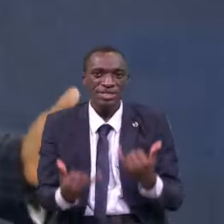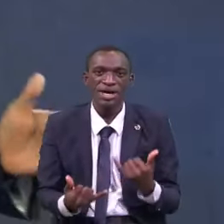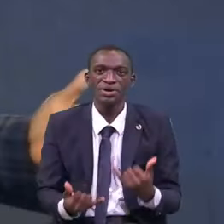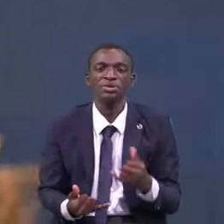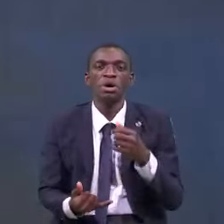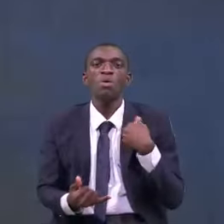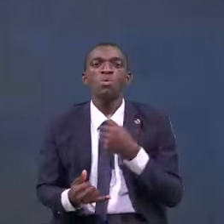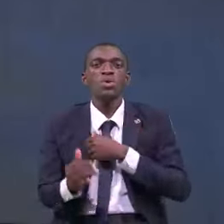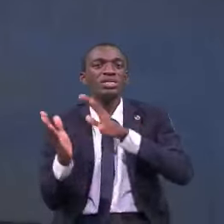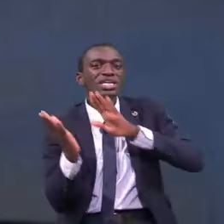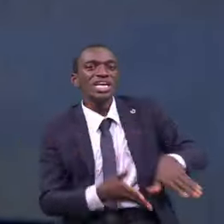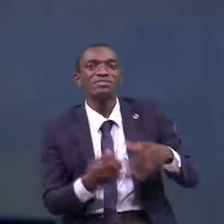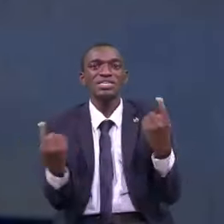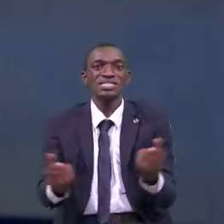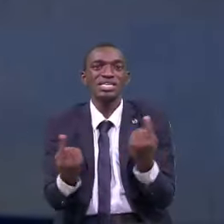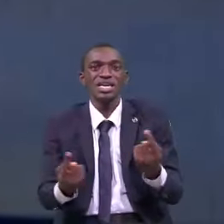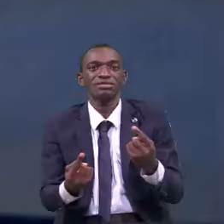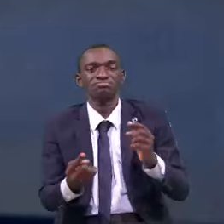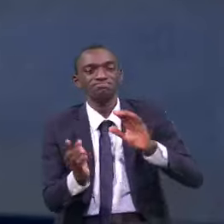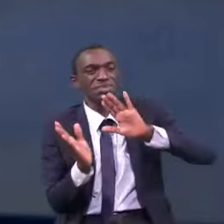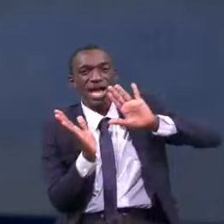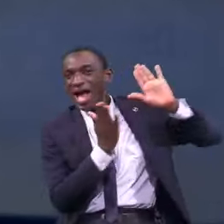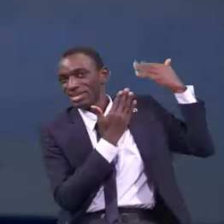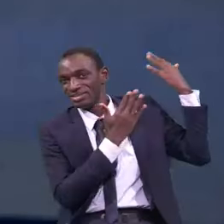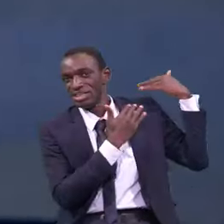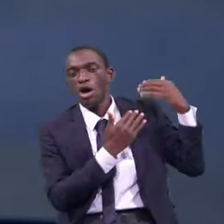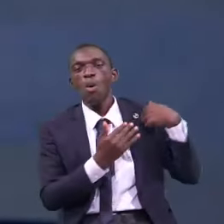leaving sin behind. You're coming to the Savior.